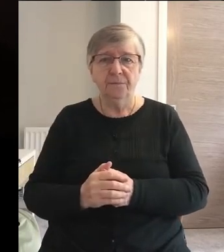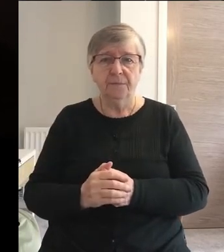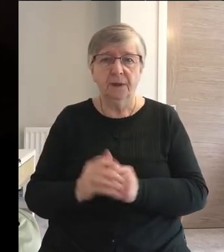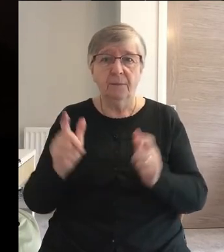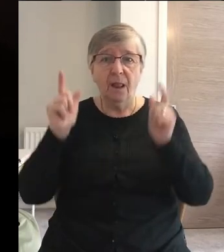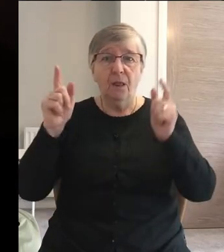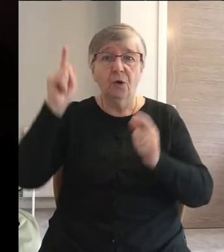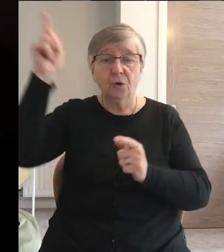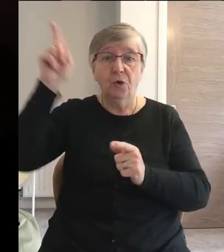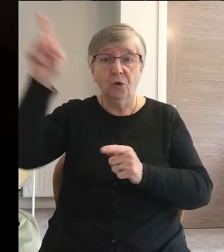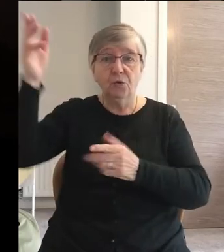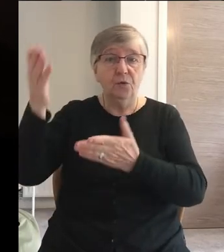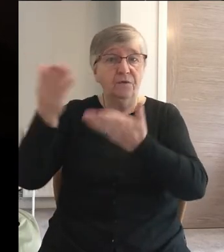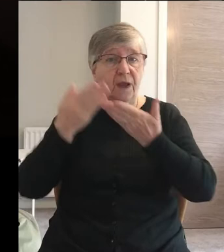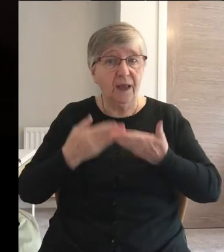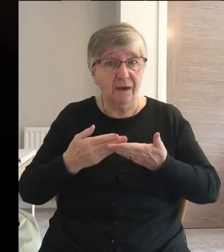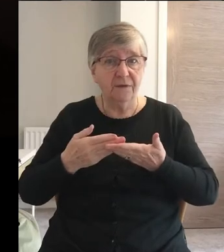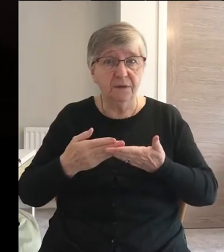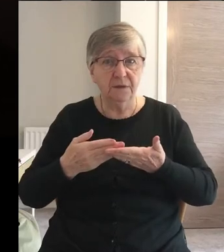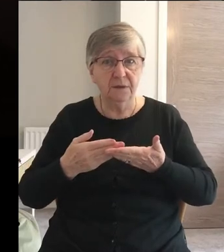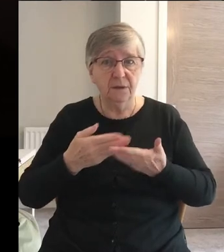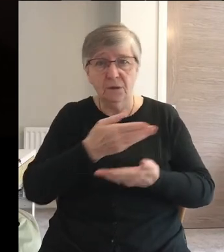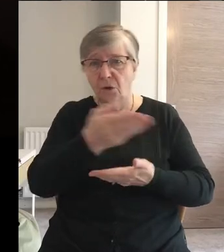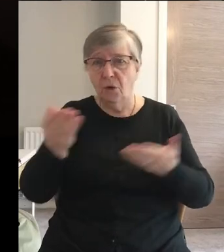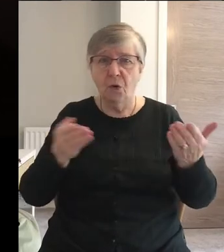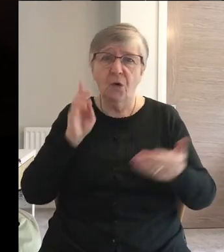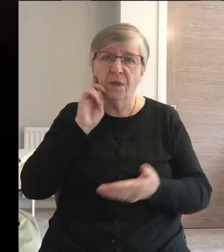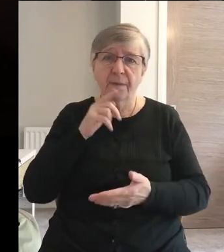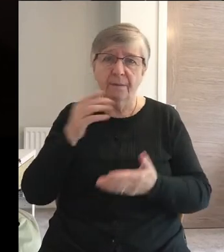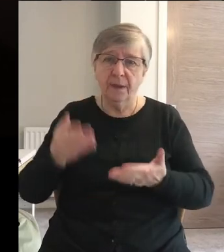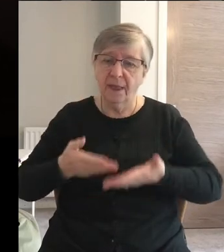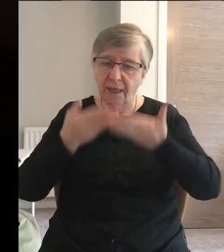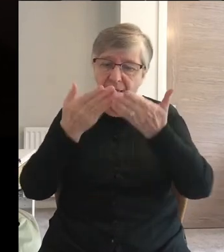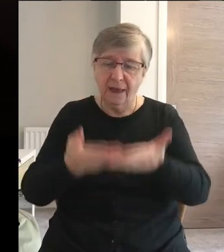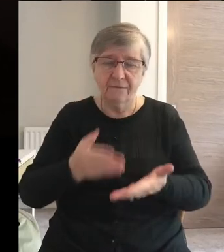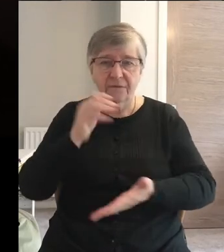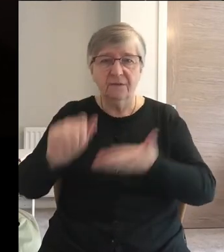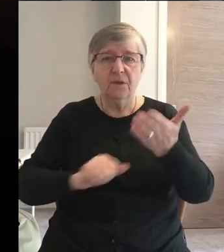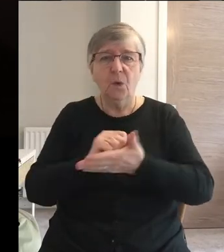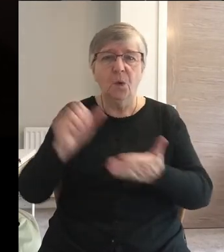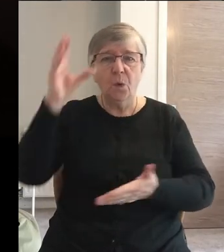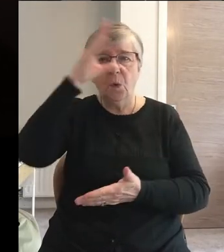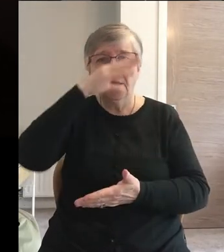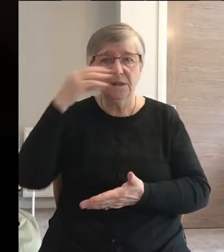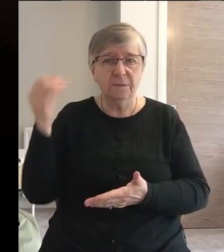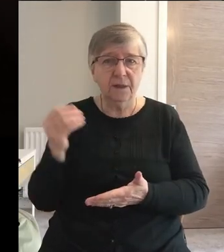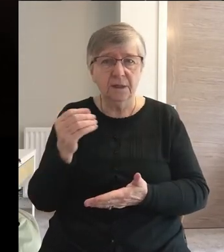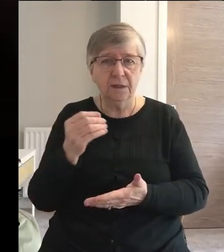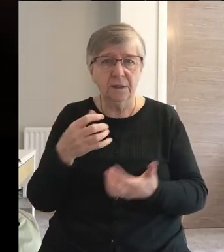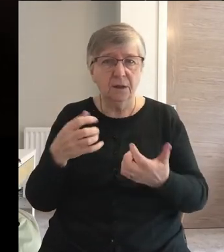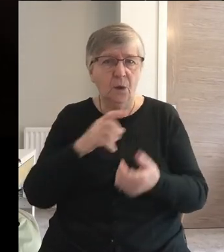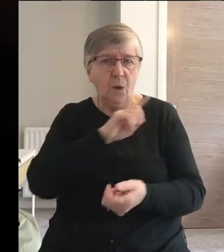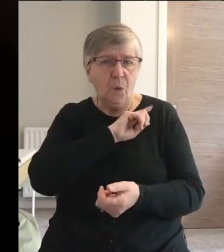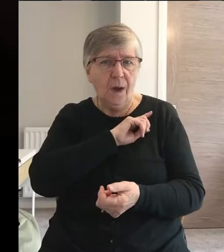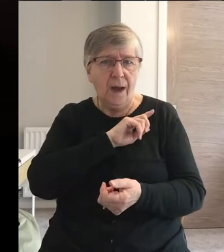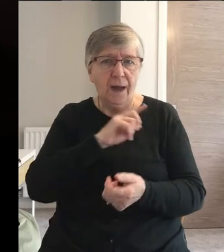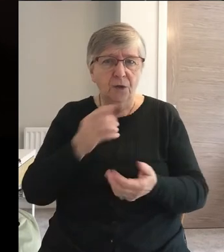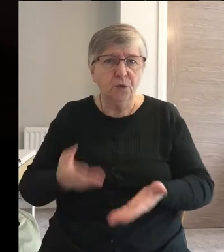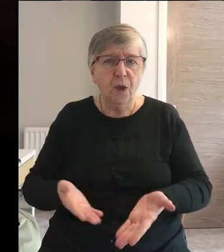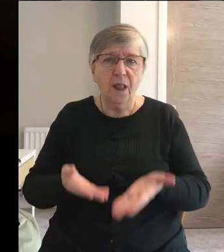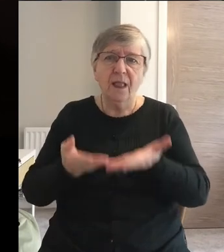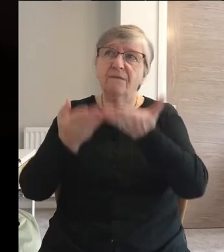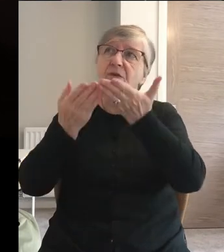But Lord God, you've given on your people the gift of the Holy Spirit, and the Spirit to lift us up to praise